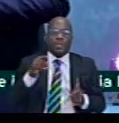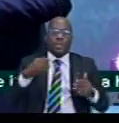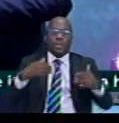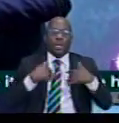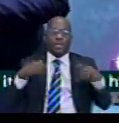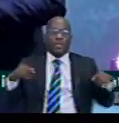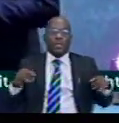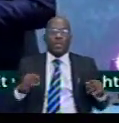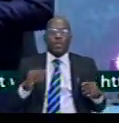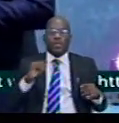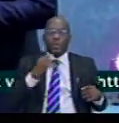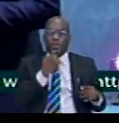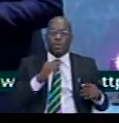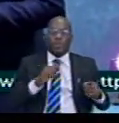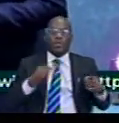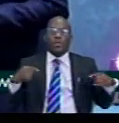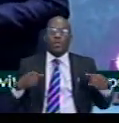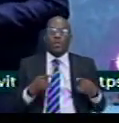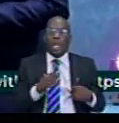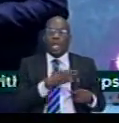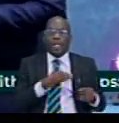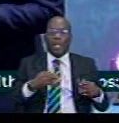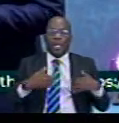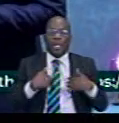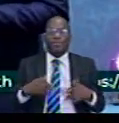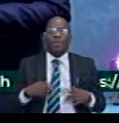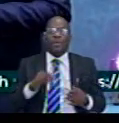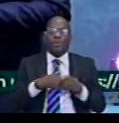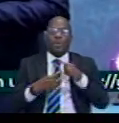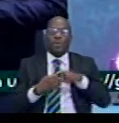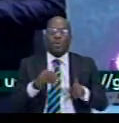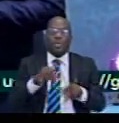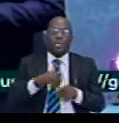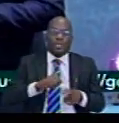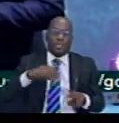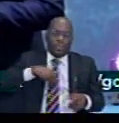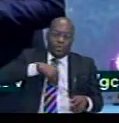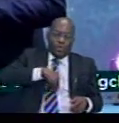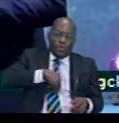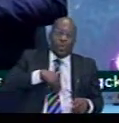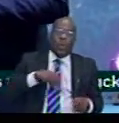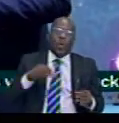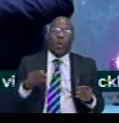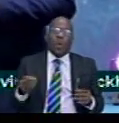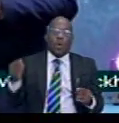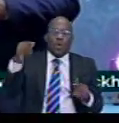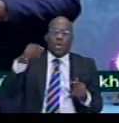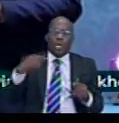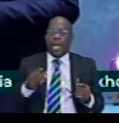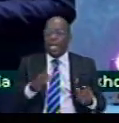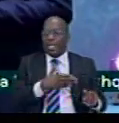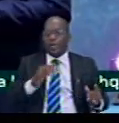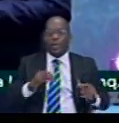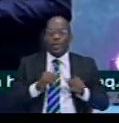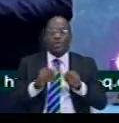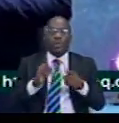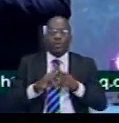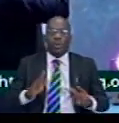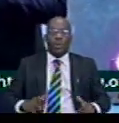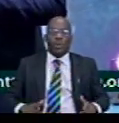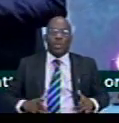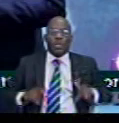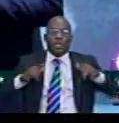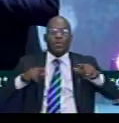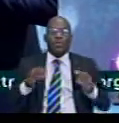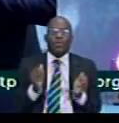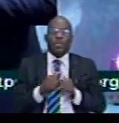was experiencing respiratory difficulties and she had been living with it until December edition of the GCK. And